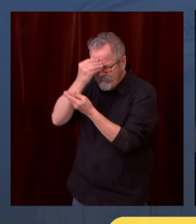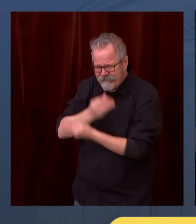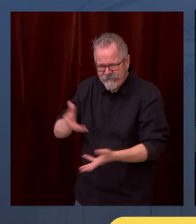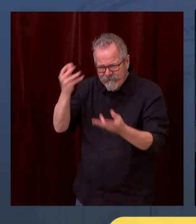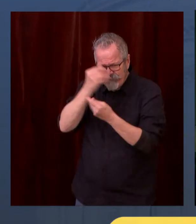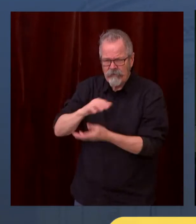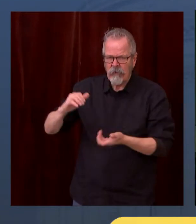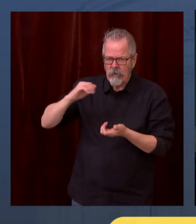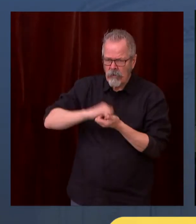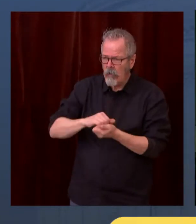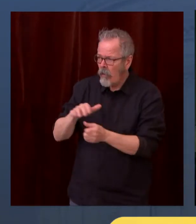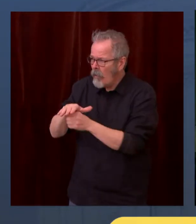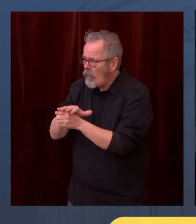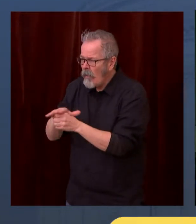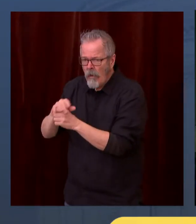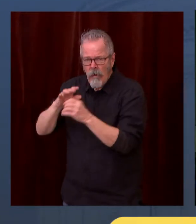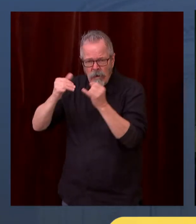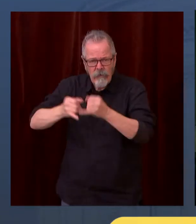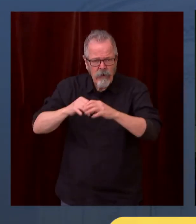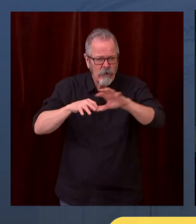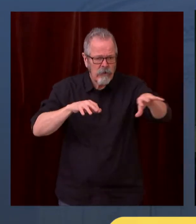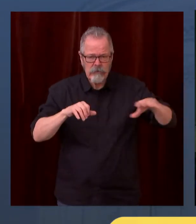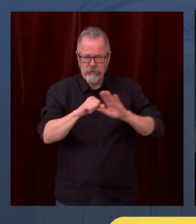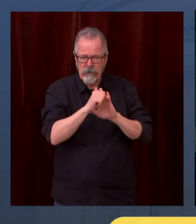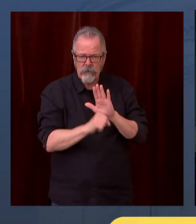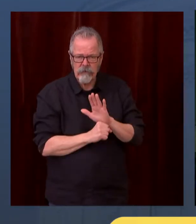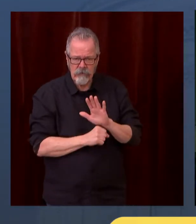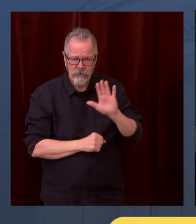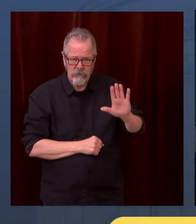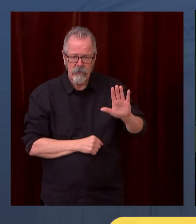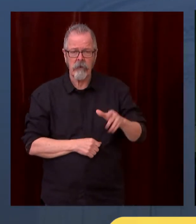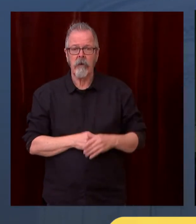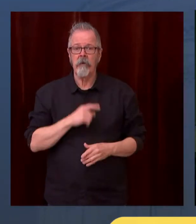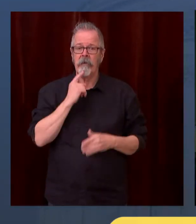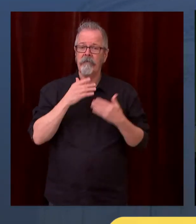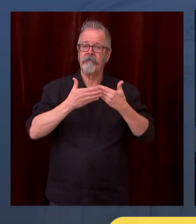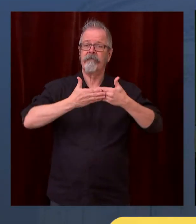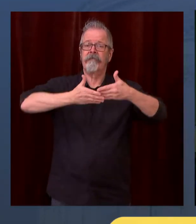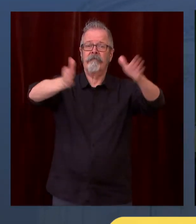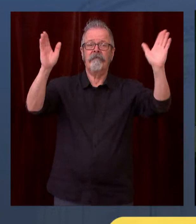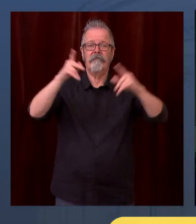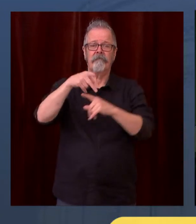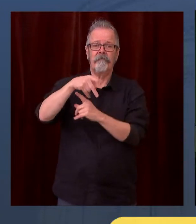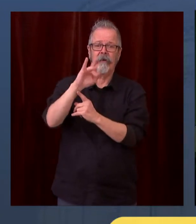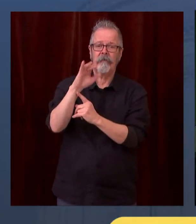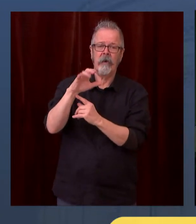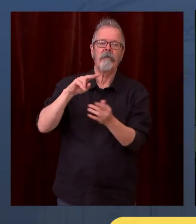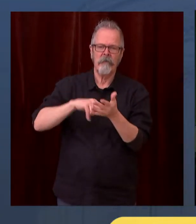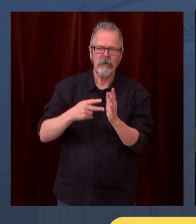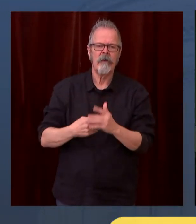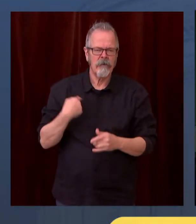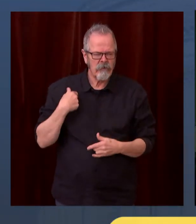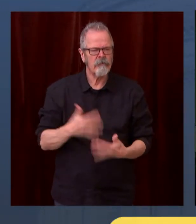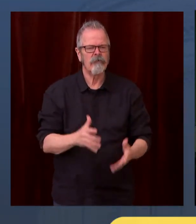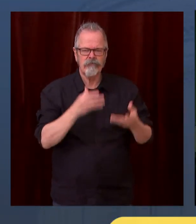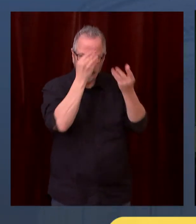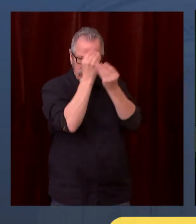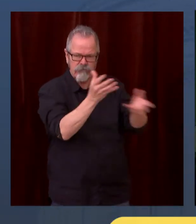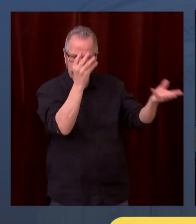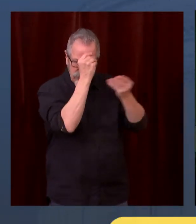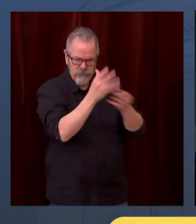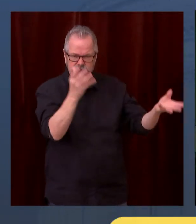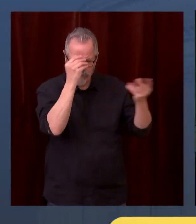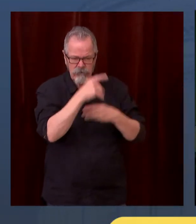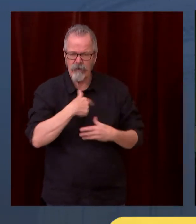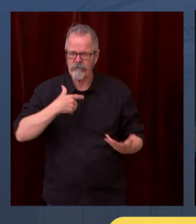ultimately it is public health. And that is something we're in active discussions with. And we also had a